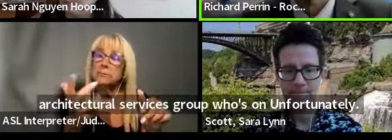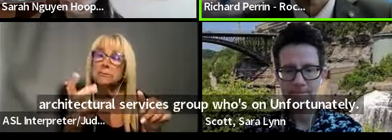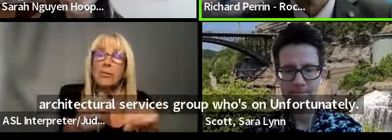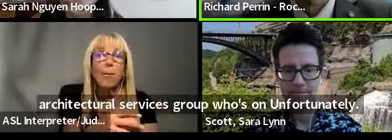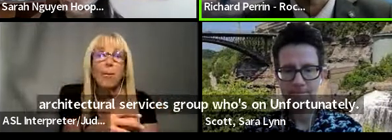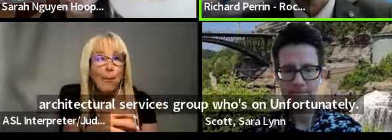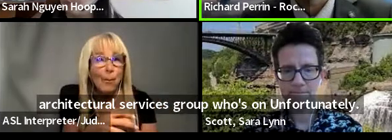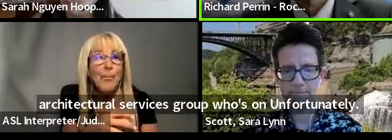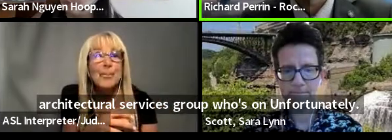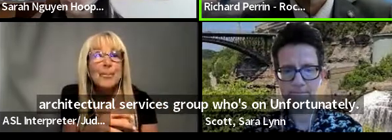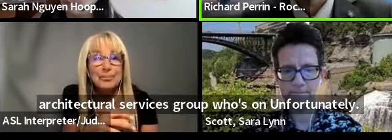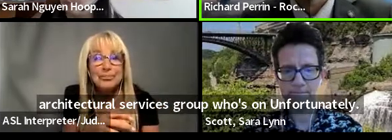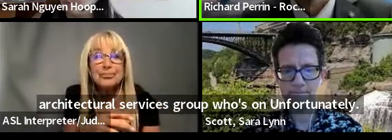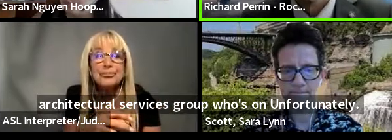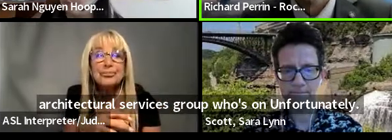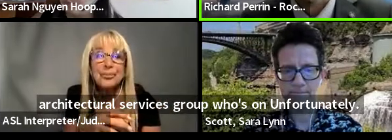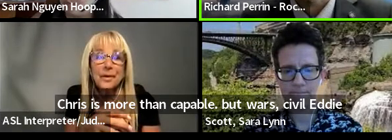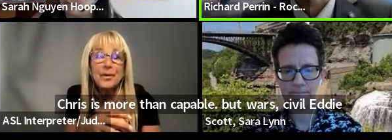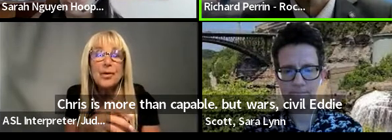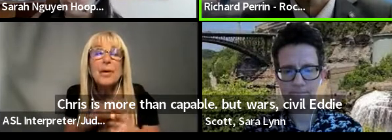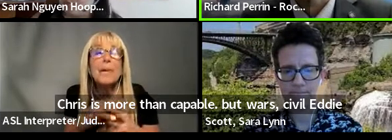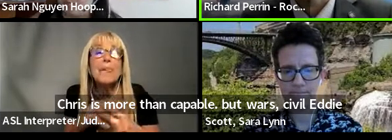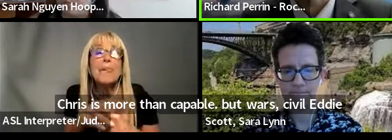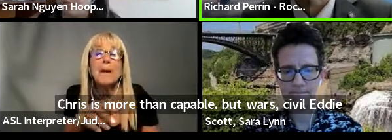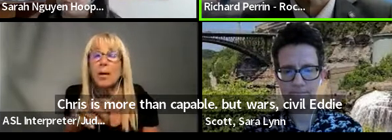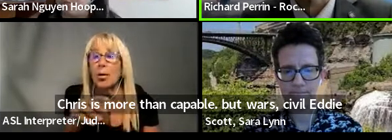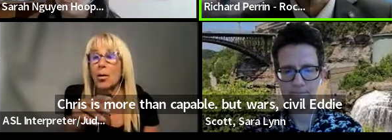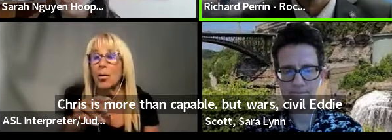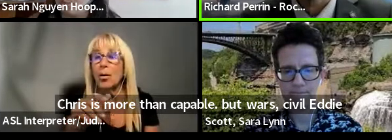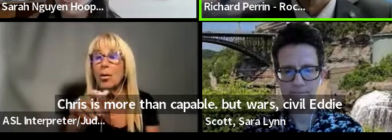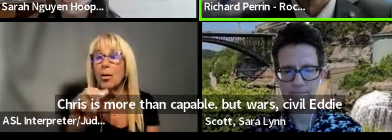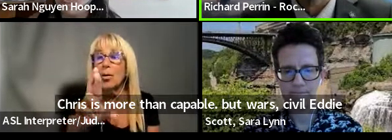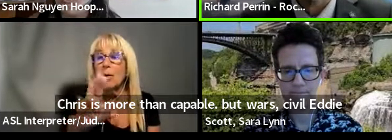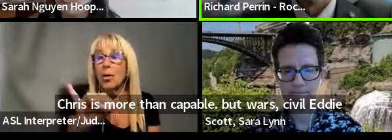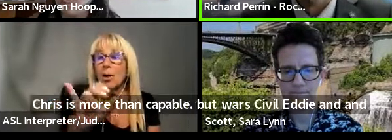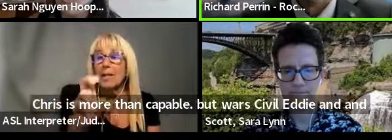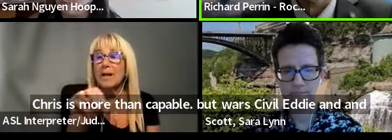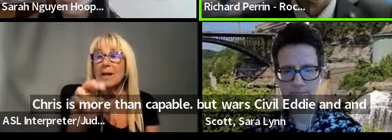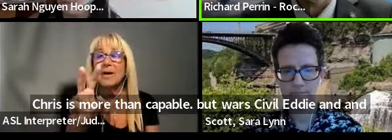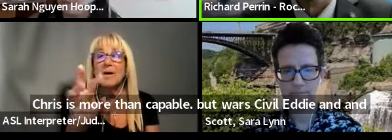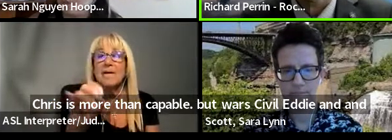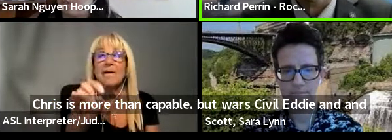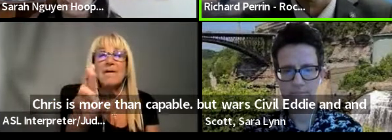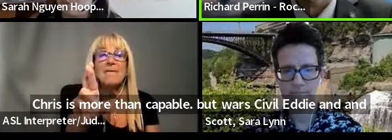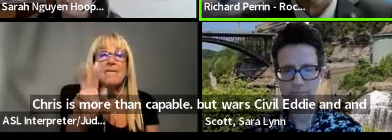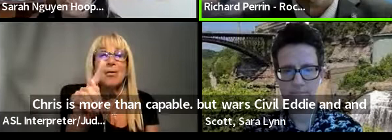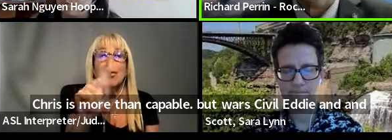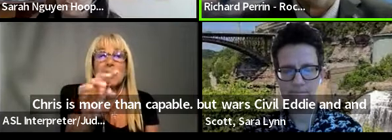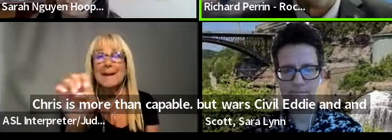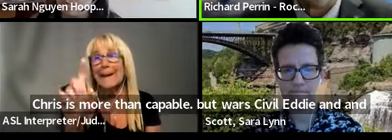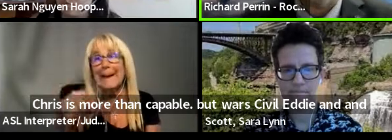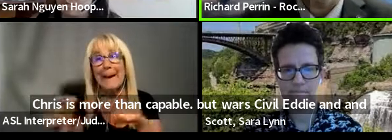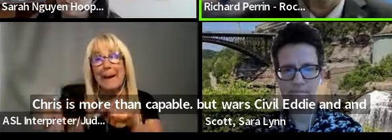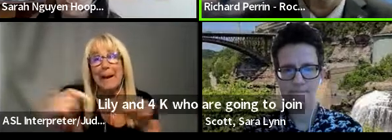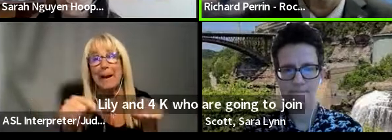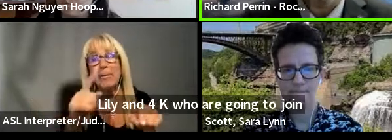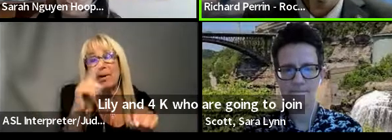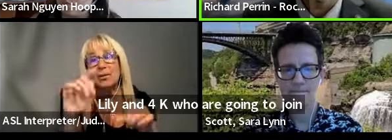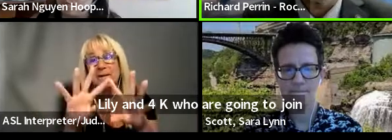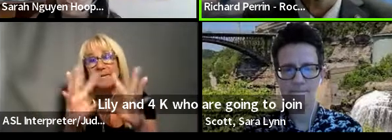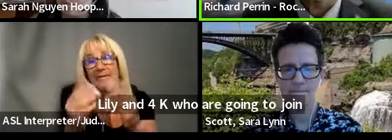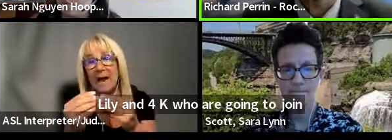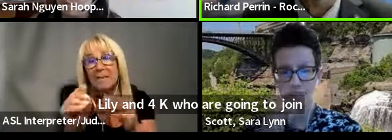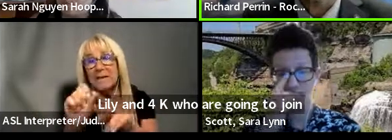Laura Civiletti and Lillian Forte, who are going to join, both are unable to do so because of family situations.